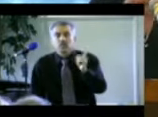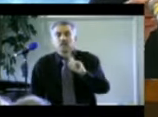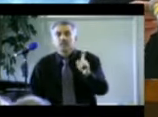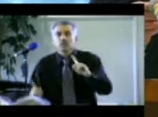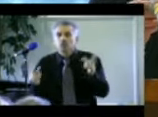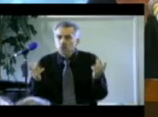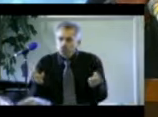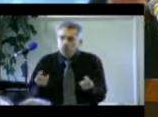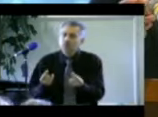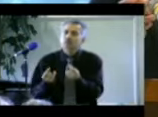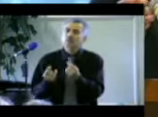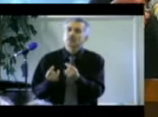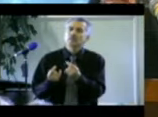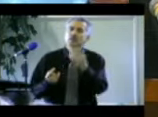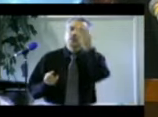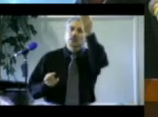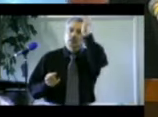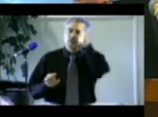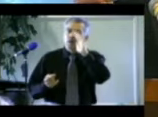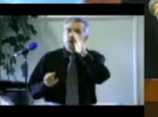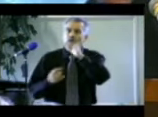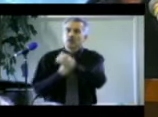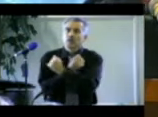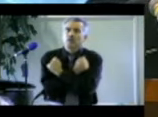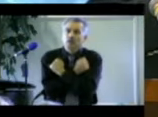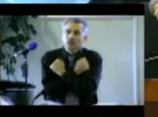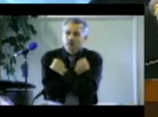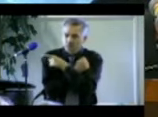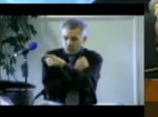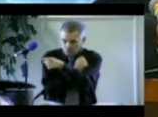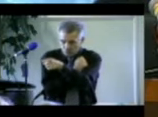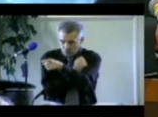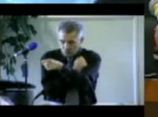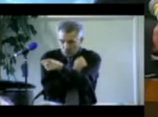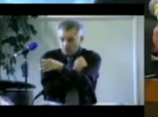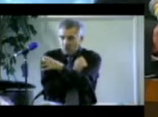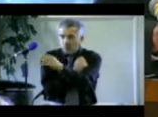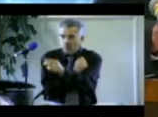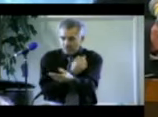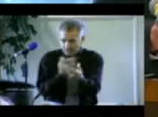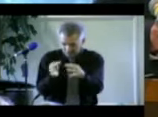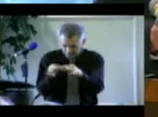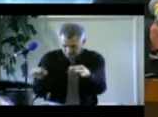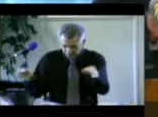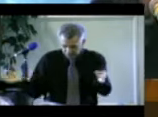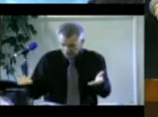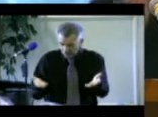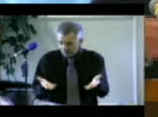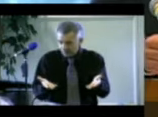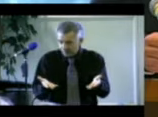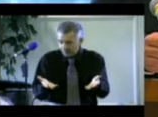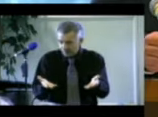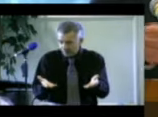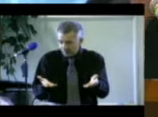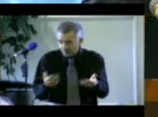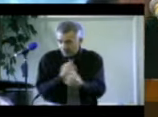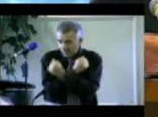you're doing, God loves you with this kind of love? He loves